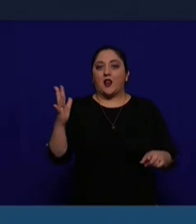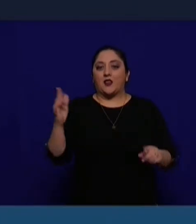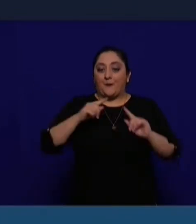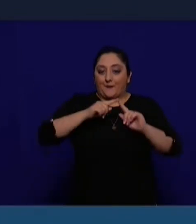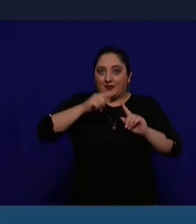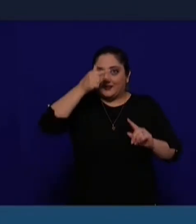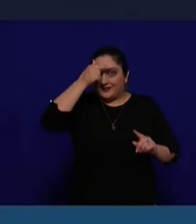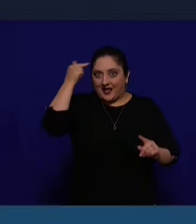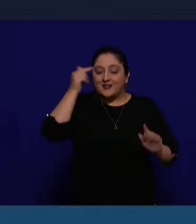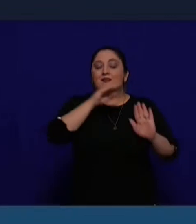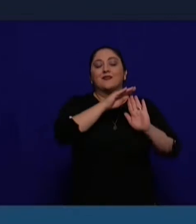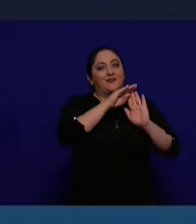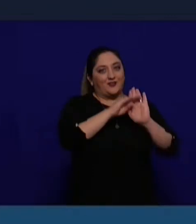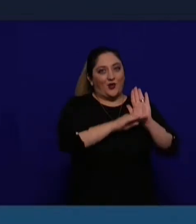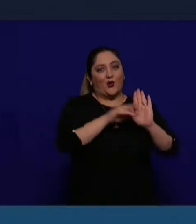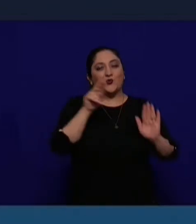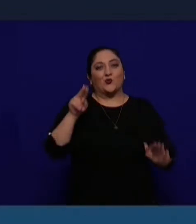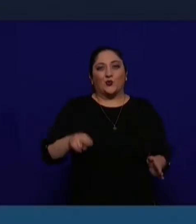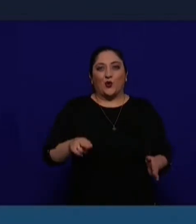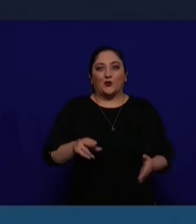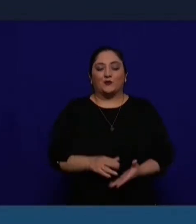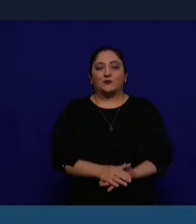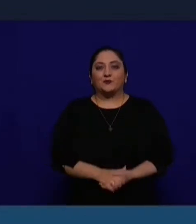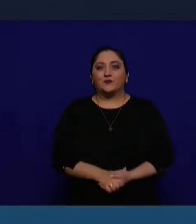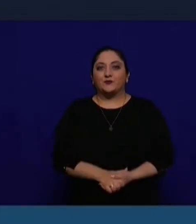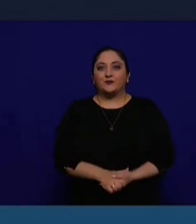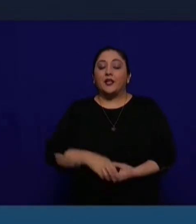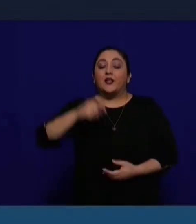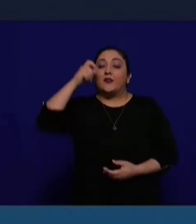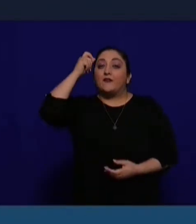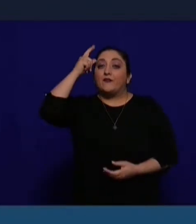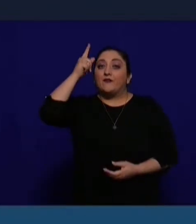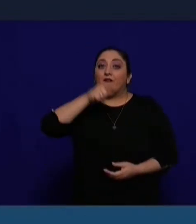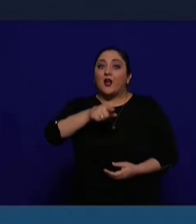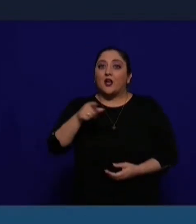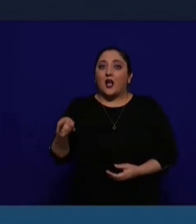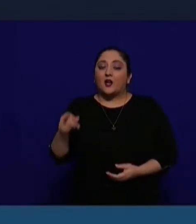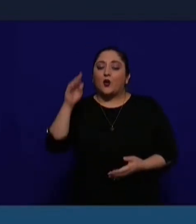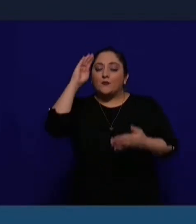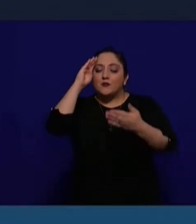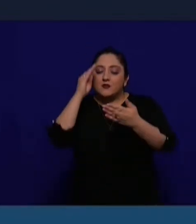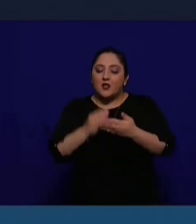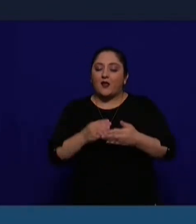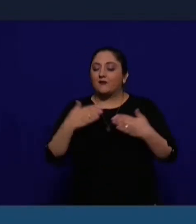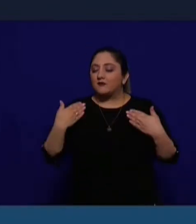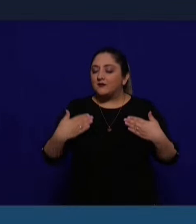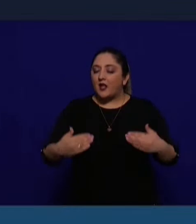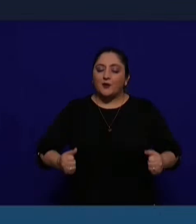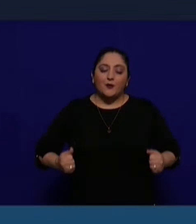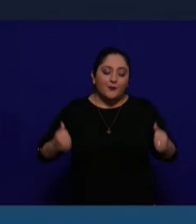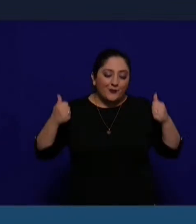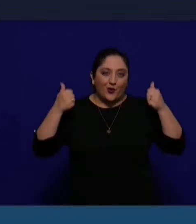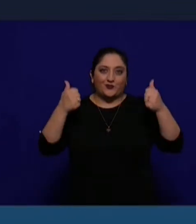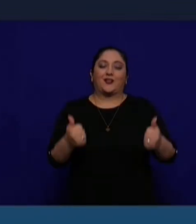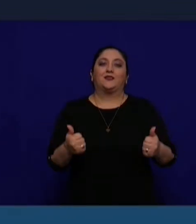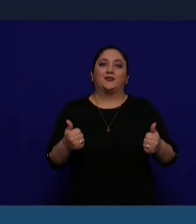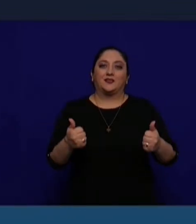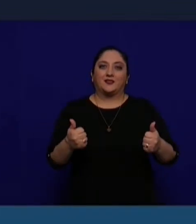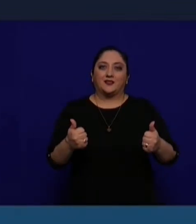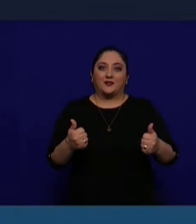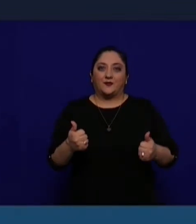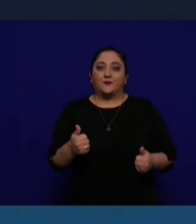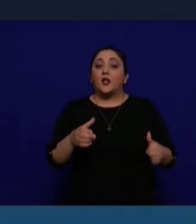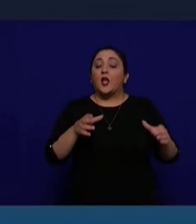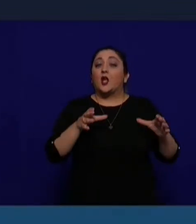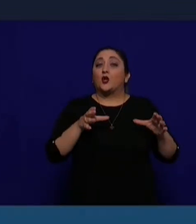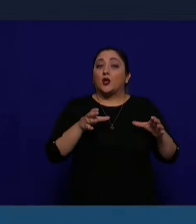ukoll qiegħed nieżel. Fakkarkom dejjem fil-prevention measures. Dawn jgħoddu kemm għal dak il-COVID